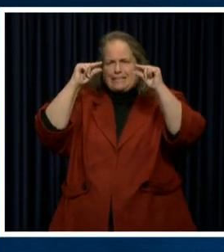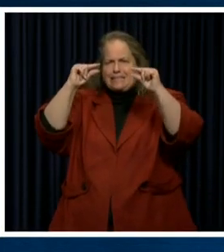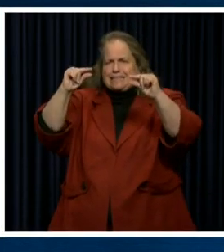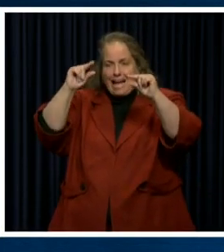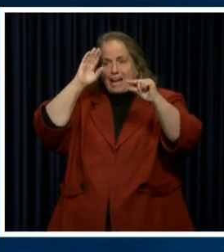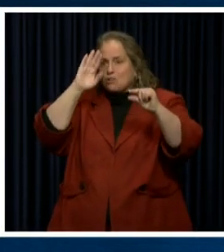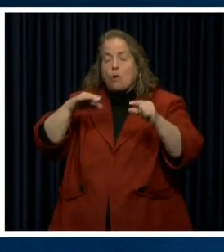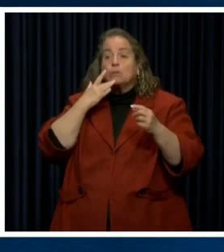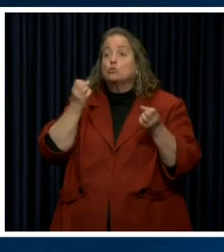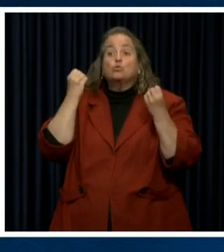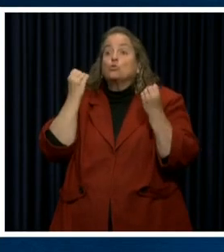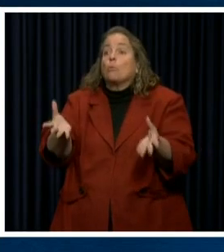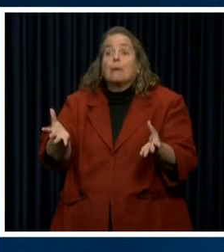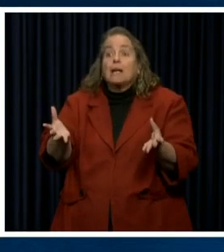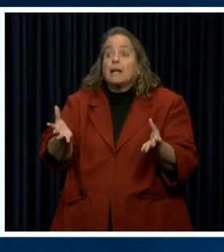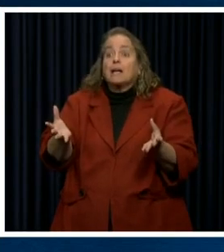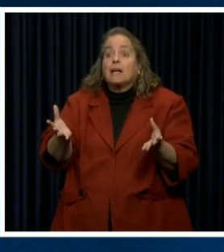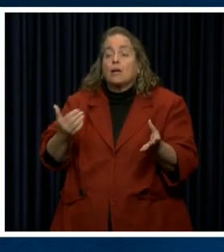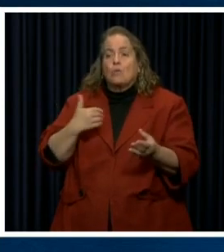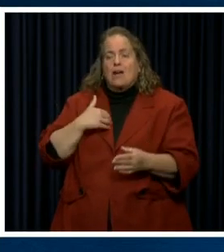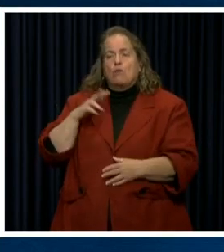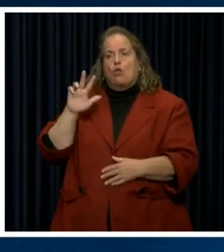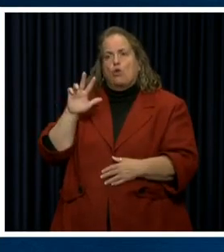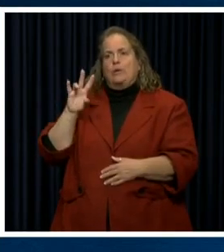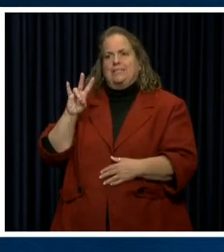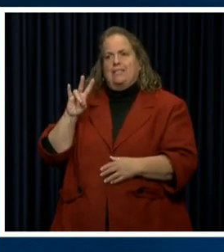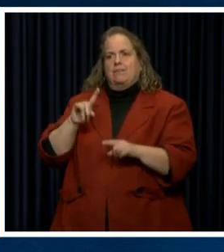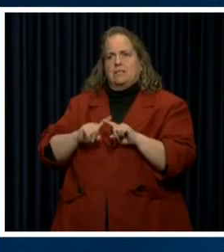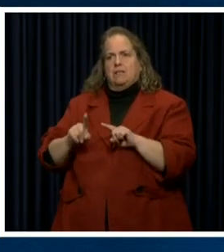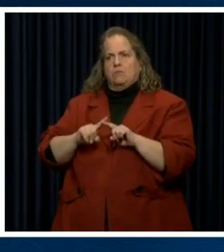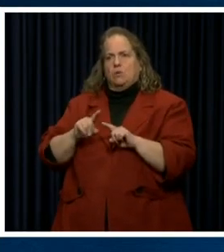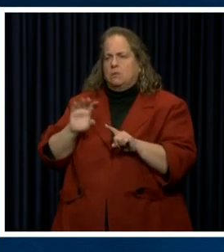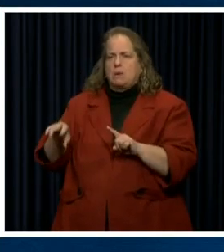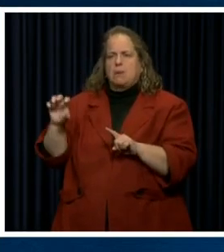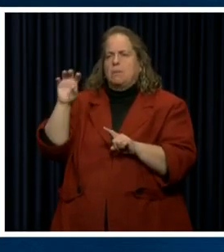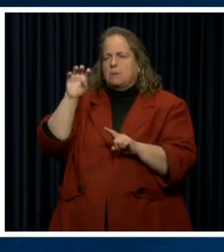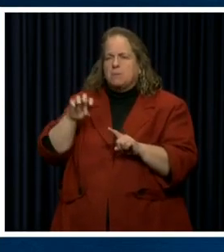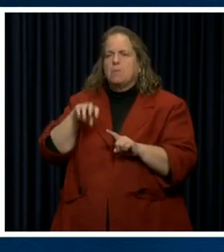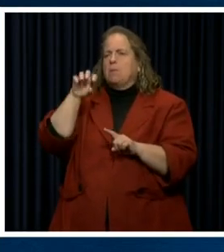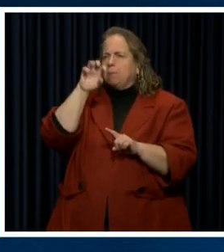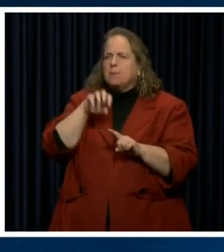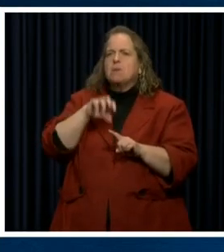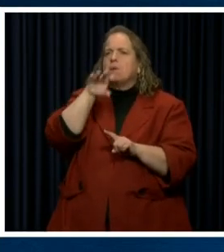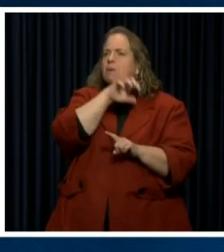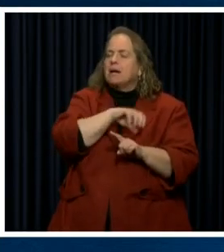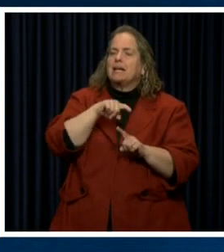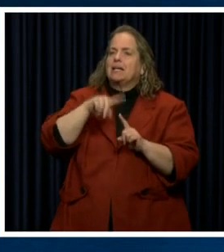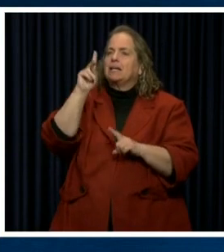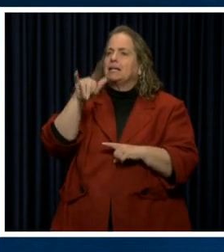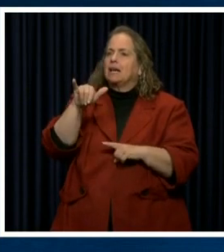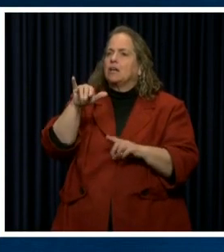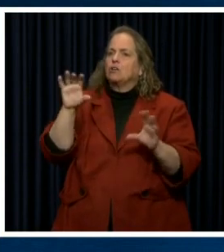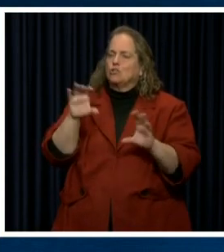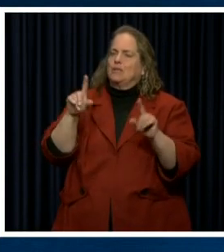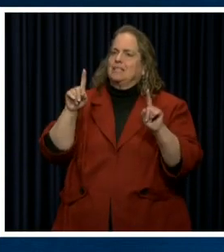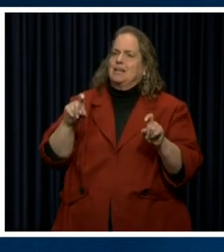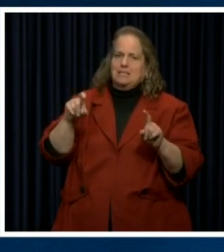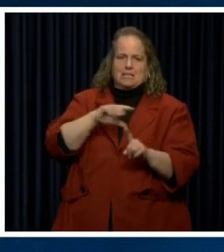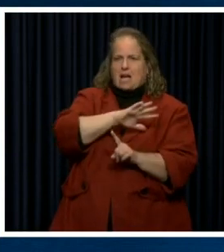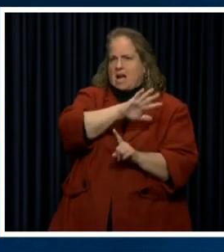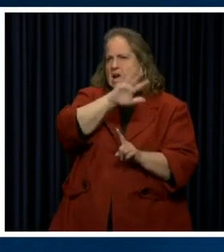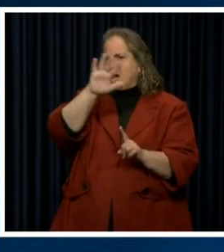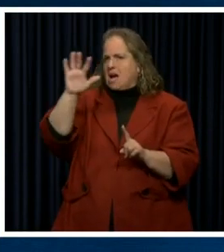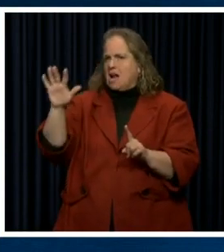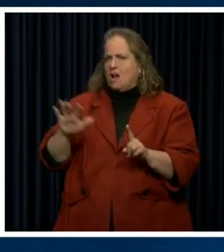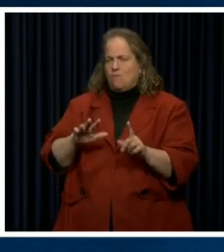many. On here we have 37 sites that are doing testing and drive-through testing